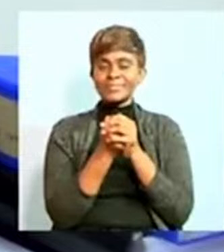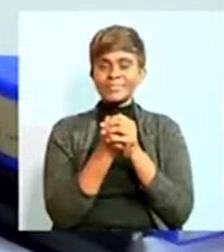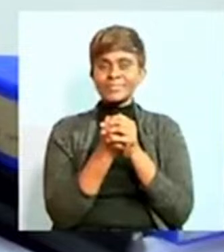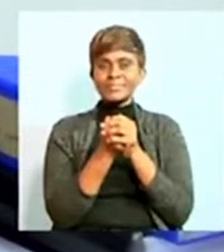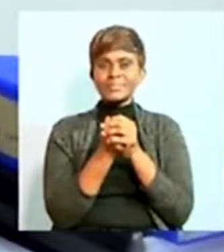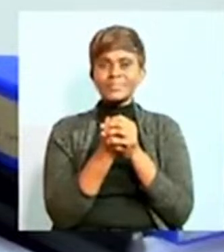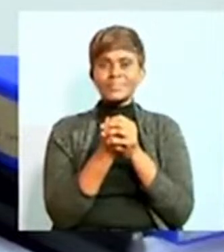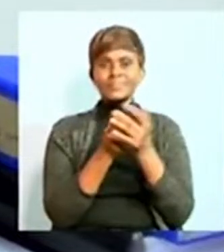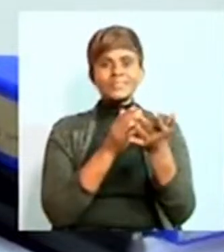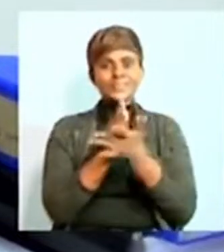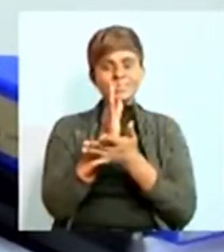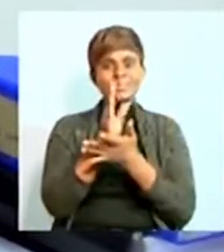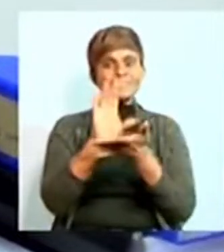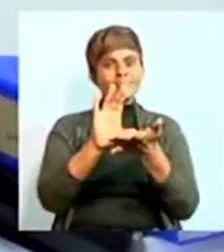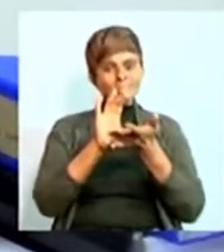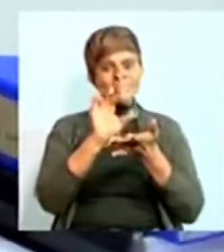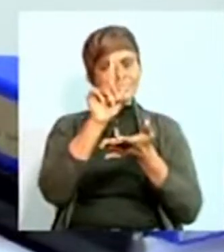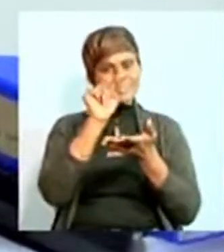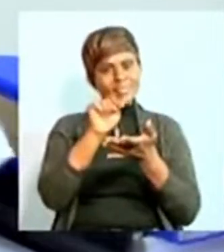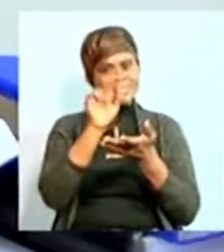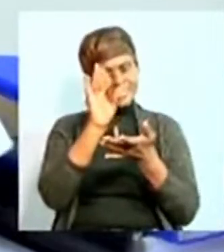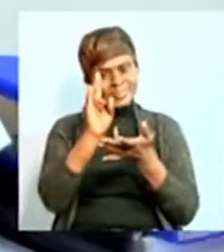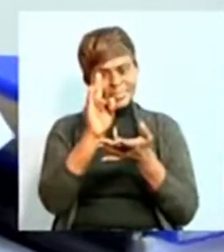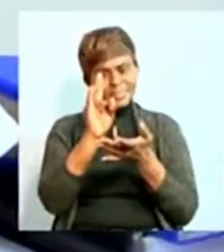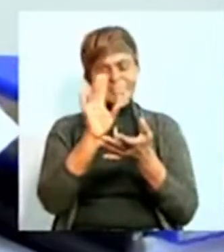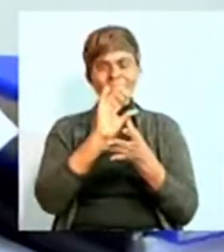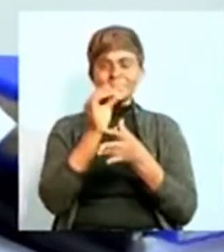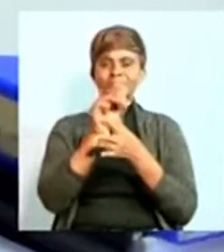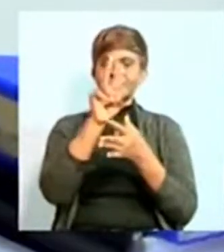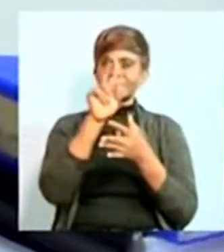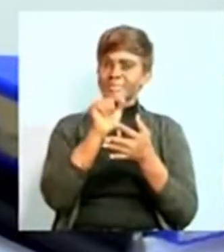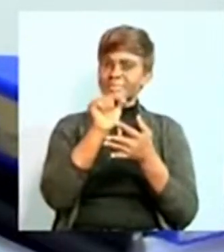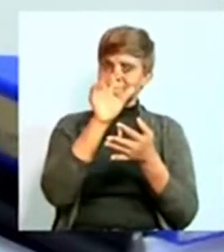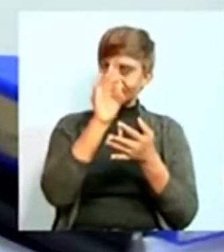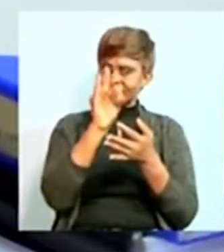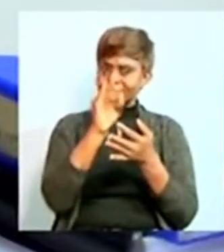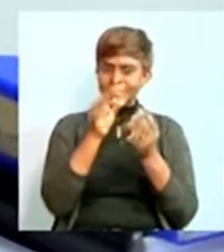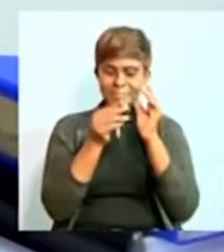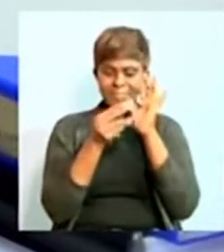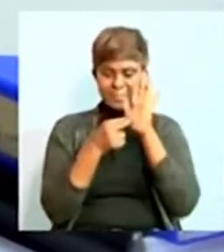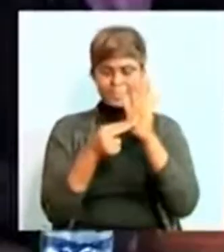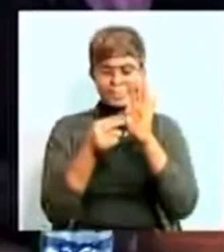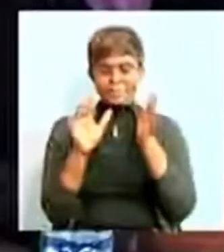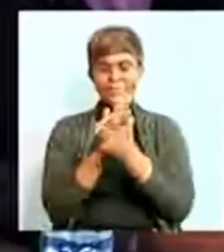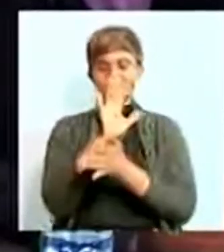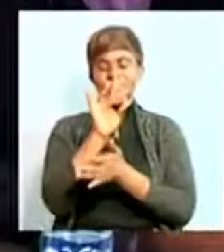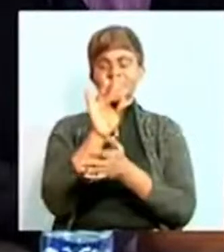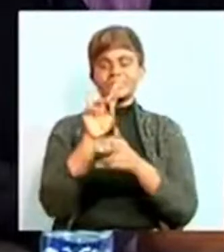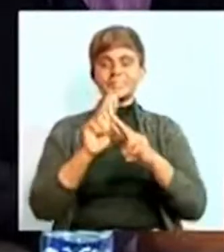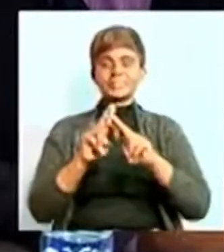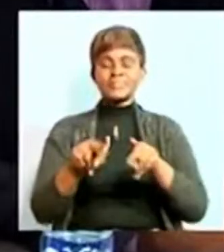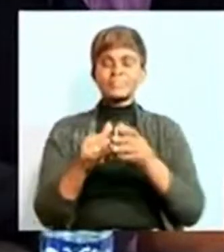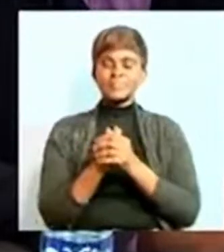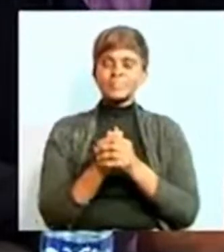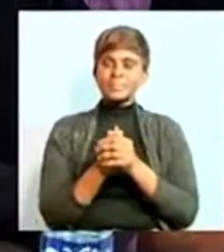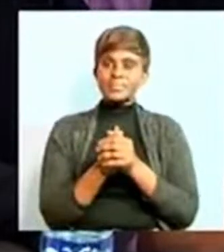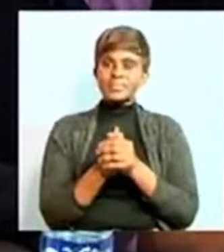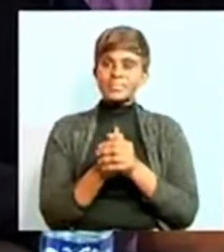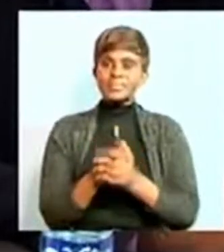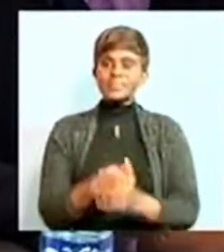What is the correct date? Is it 1.7 or 2.7 as stated on page 8? On page 8, Chair, page 9.